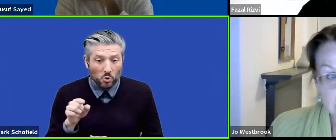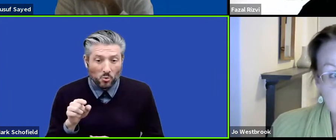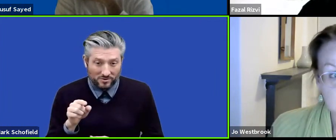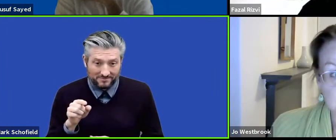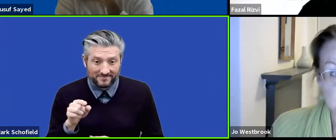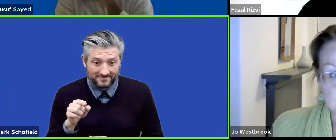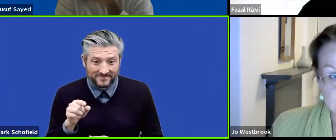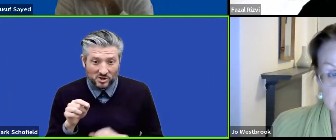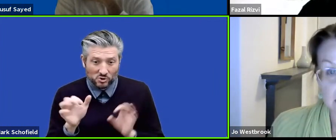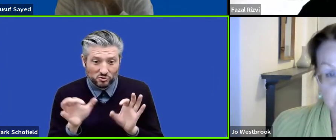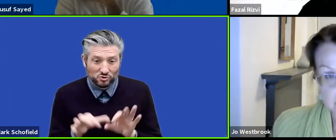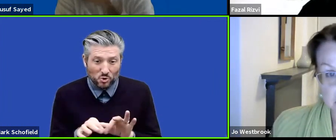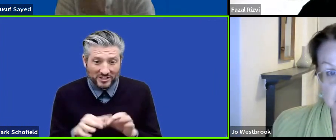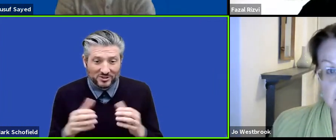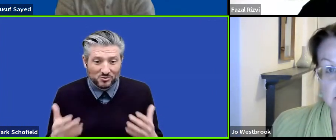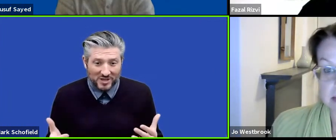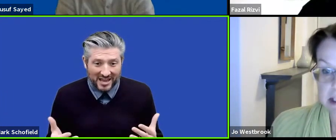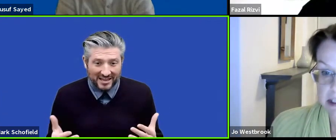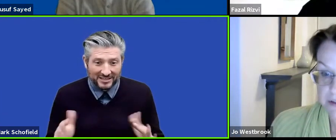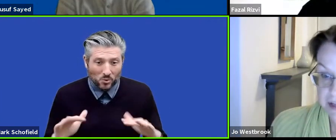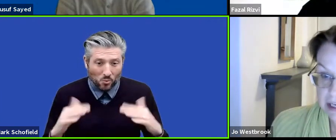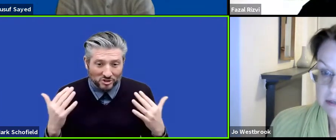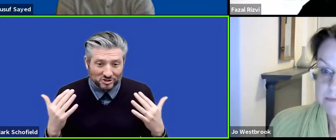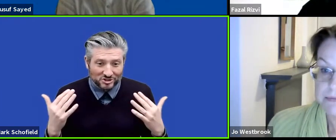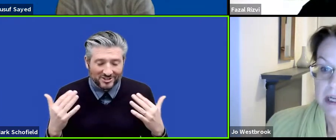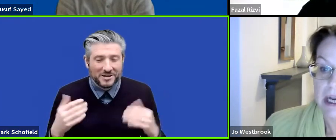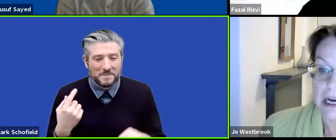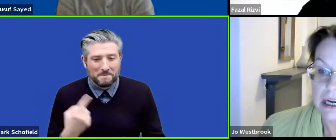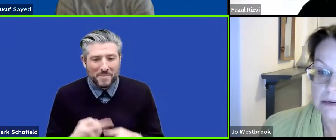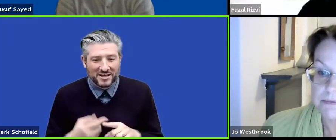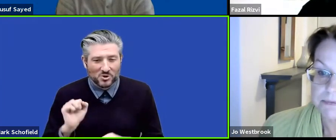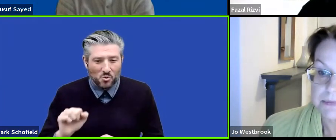logging in and for some excellent questions that made us think.